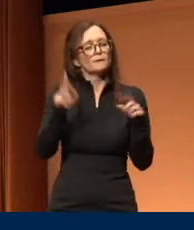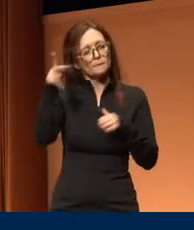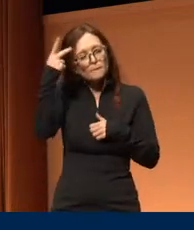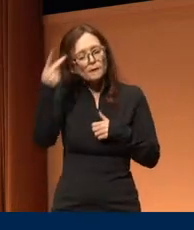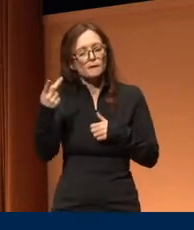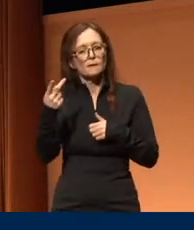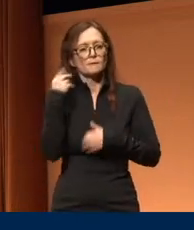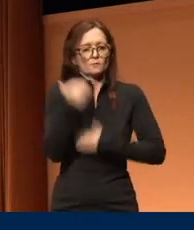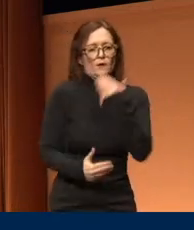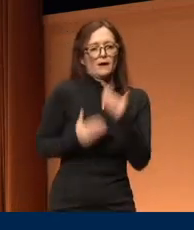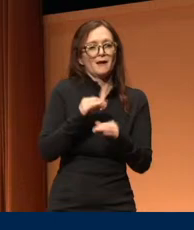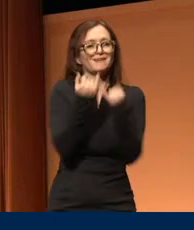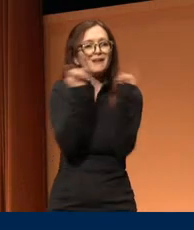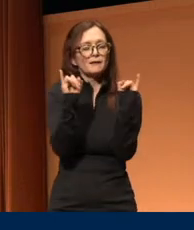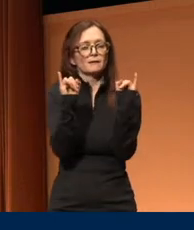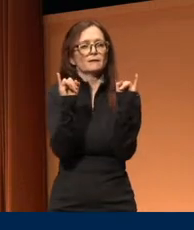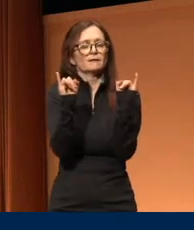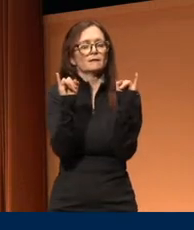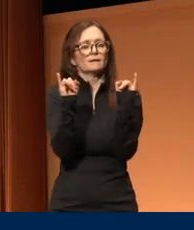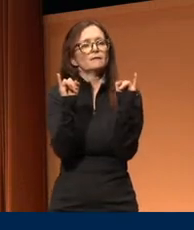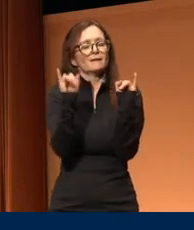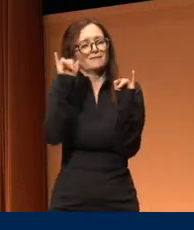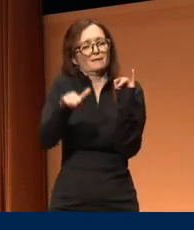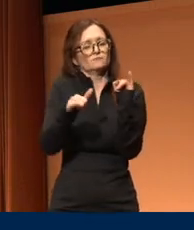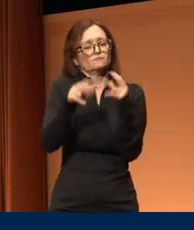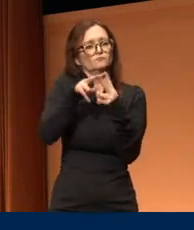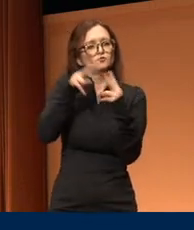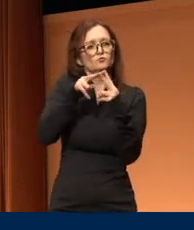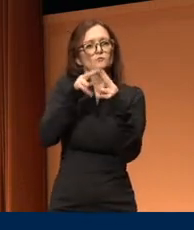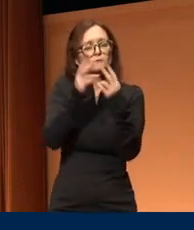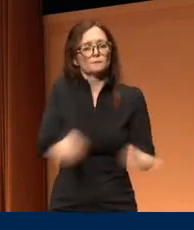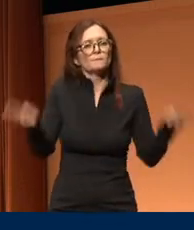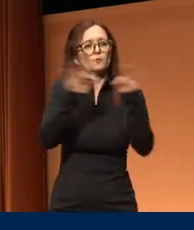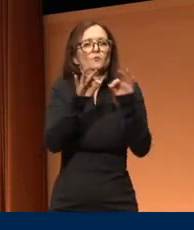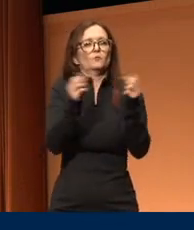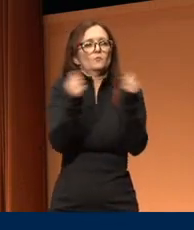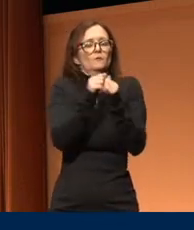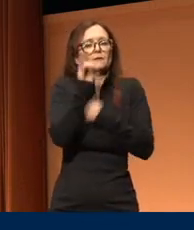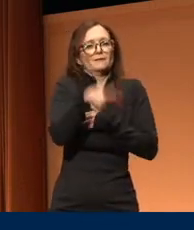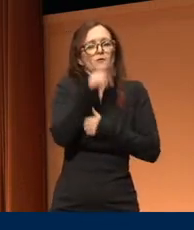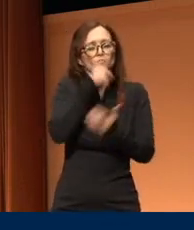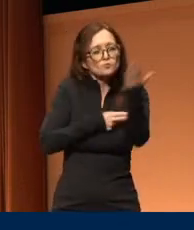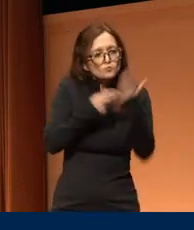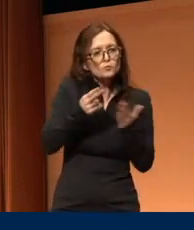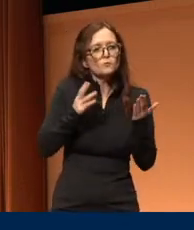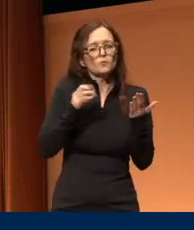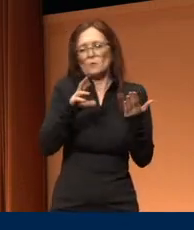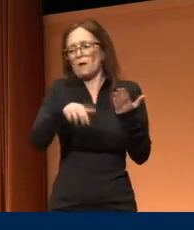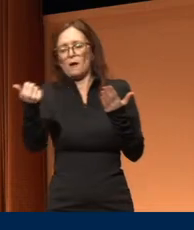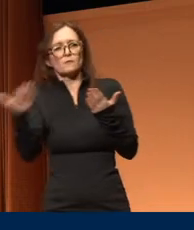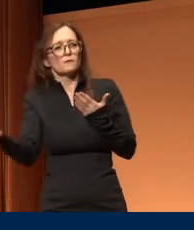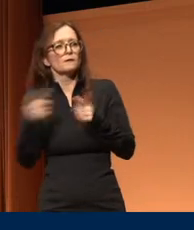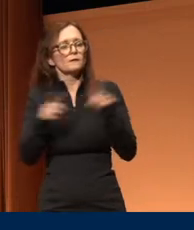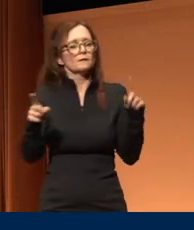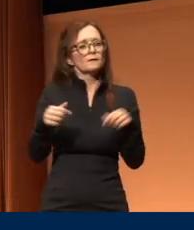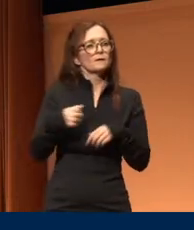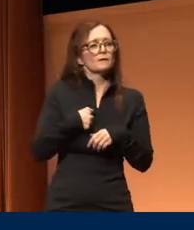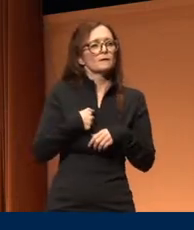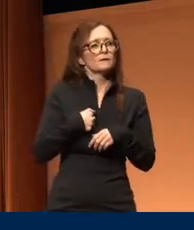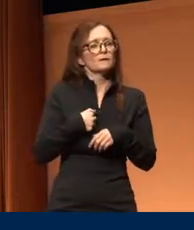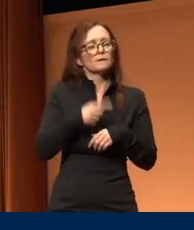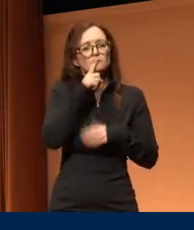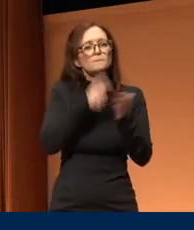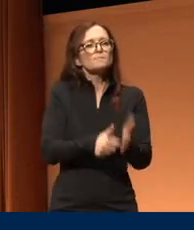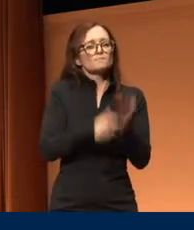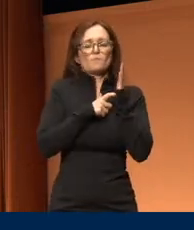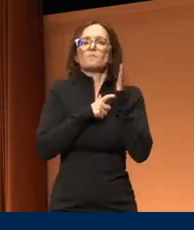procedural and independent standard of correctness, whether we call it the truth or something else, seemed to me necessary